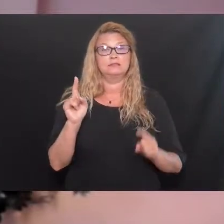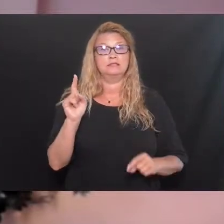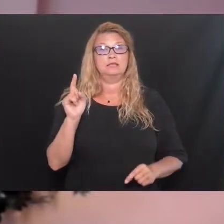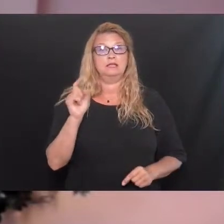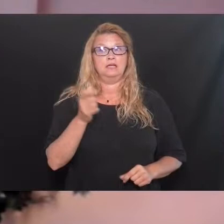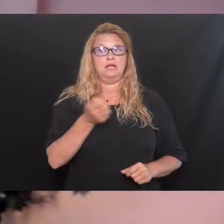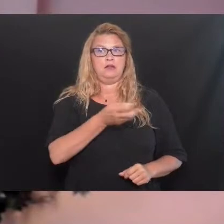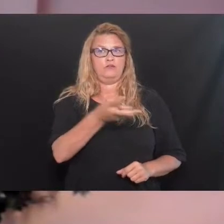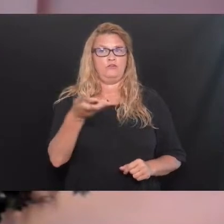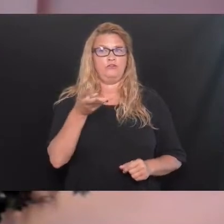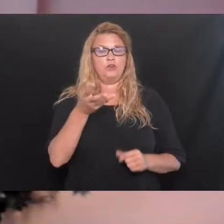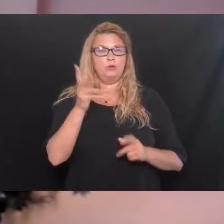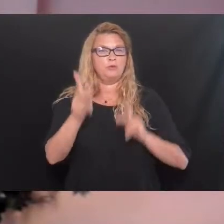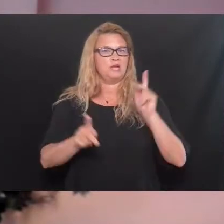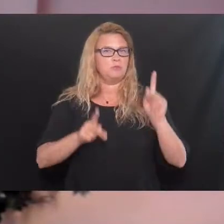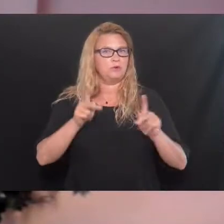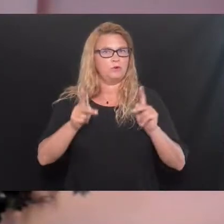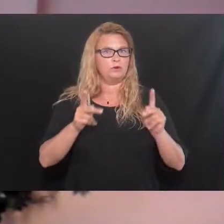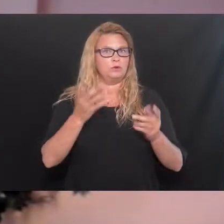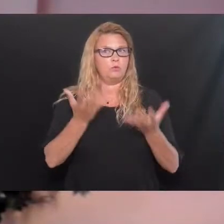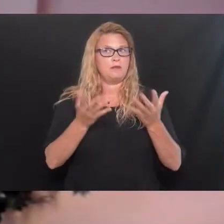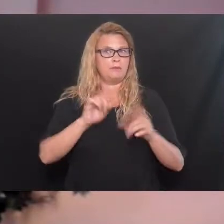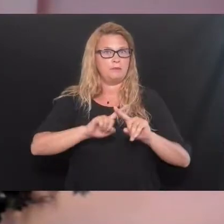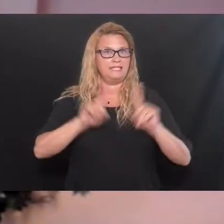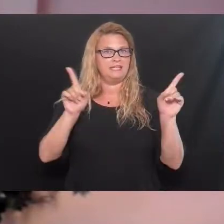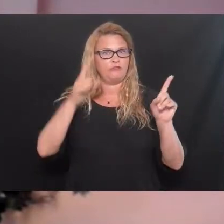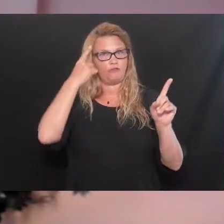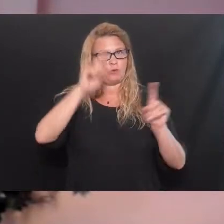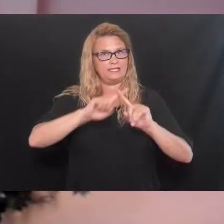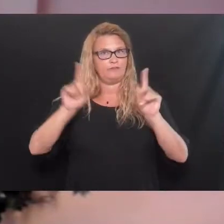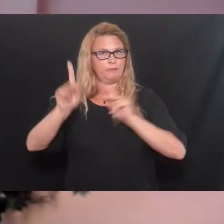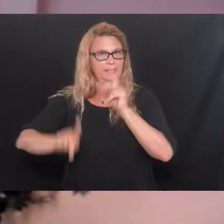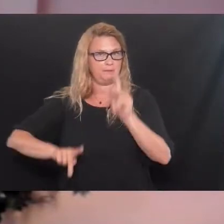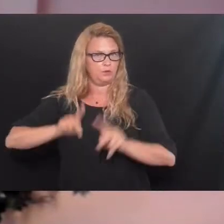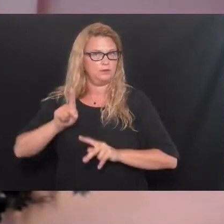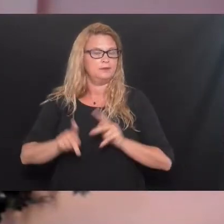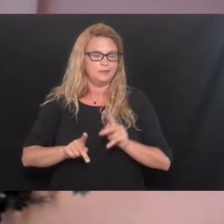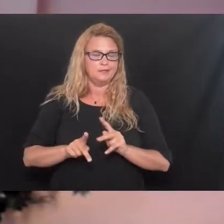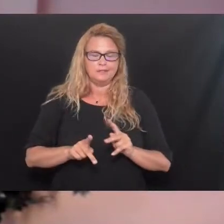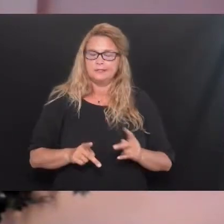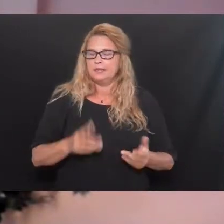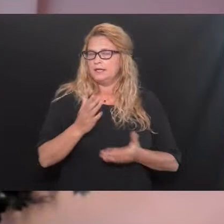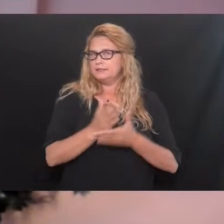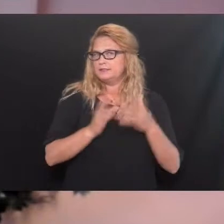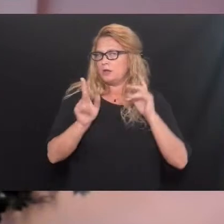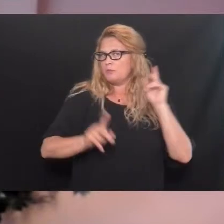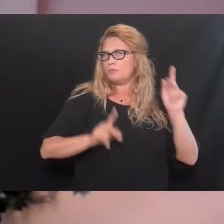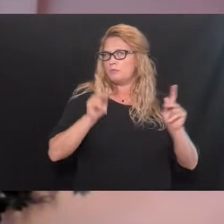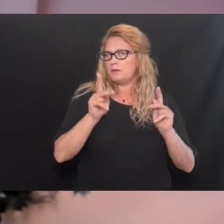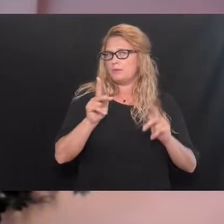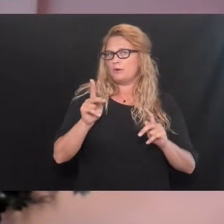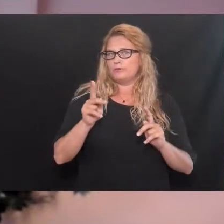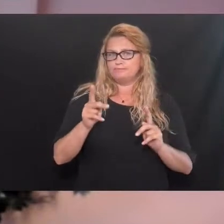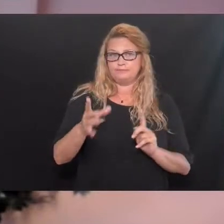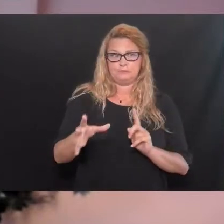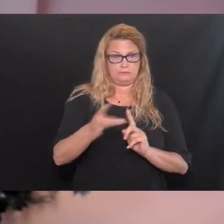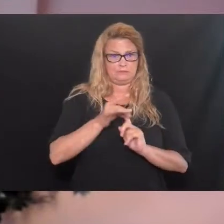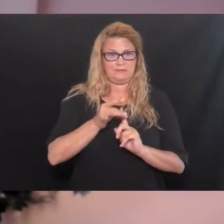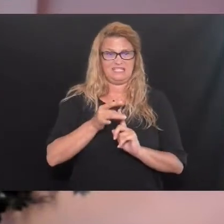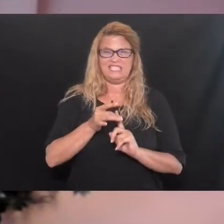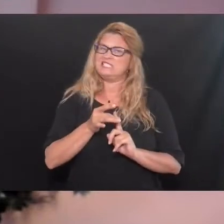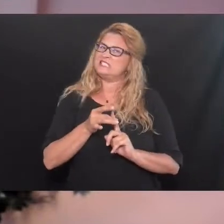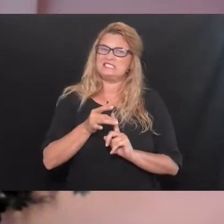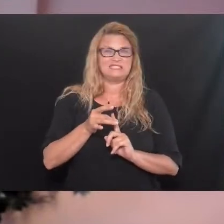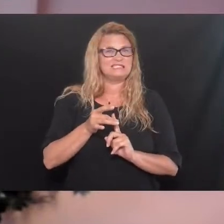because we presume that's going to be different for different people, and maybe some people whose immune systems may not work quite as